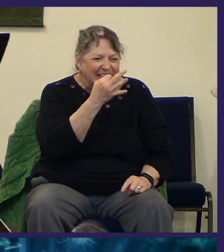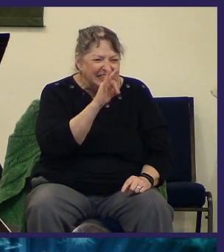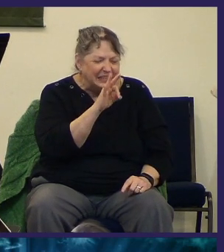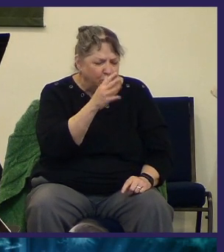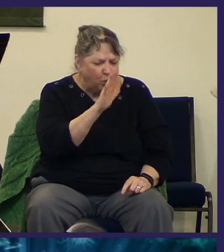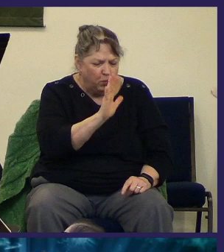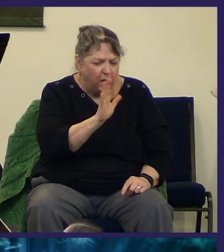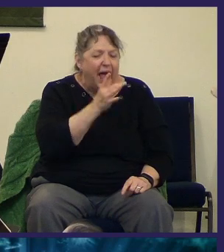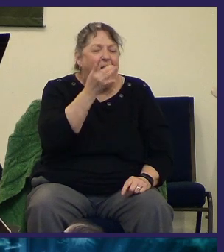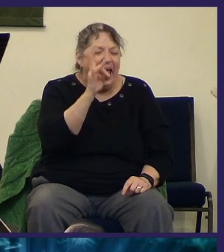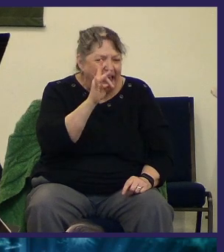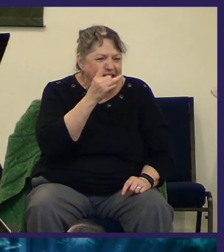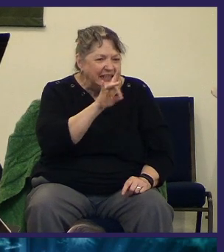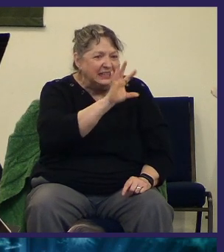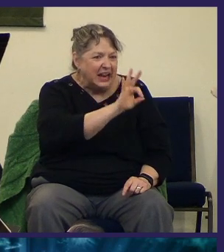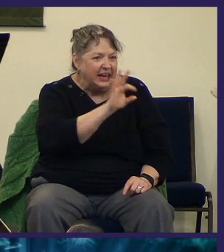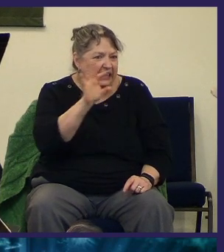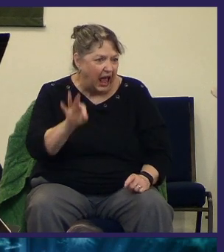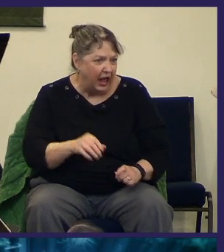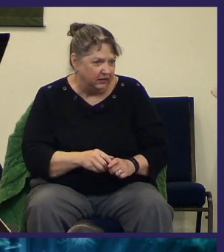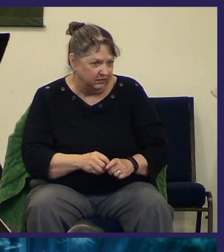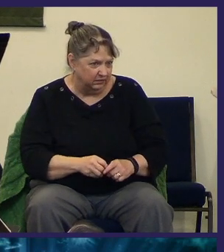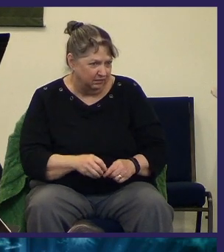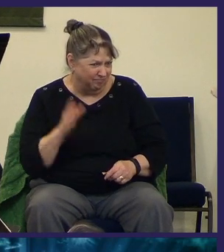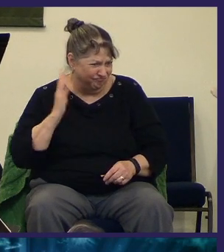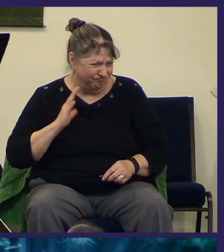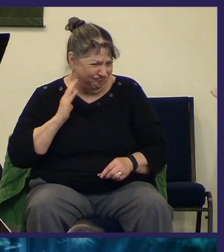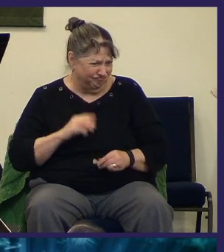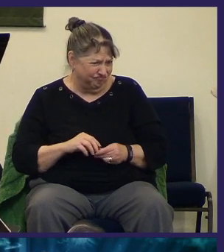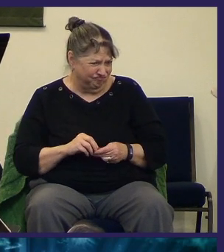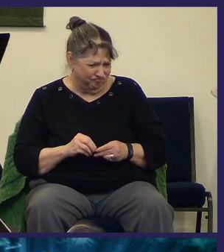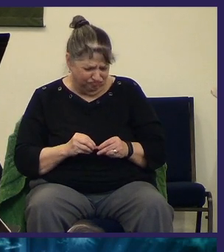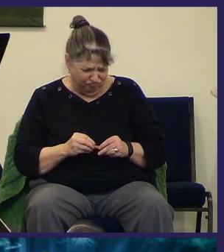i want to start out by a testimony